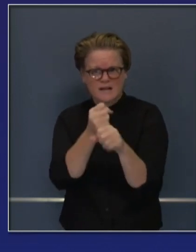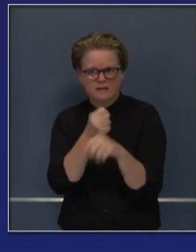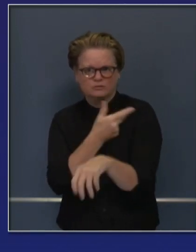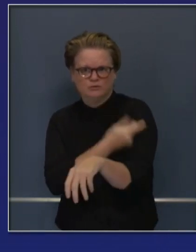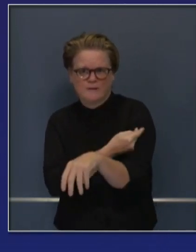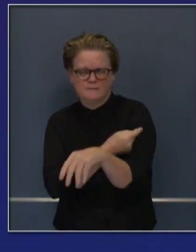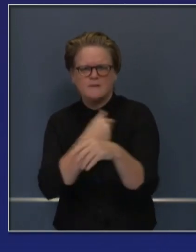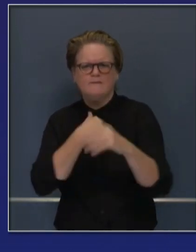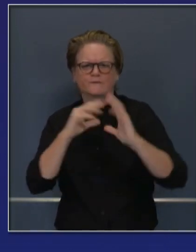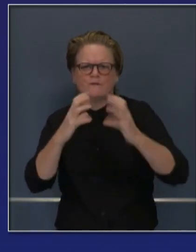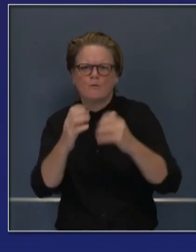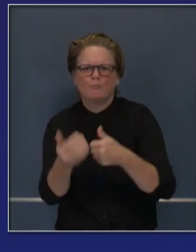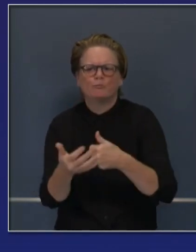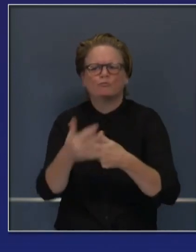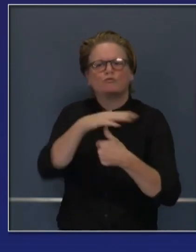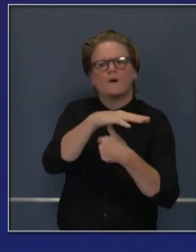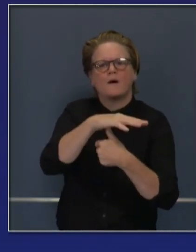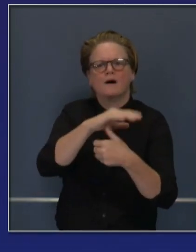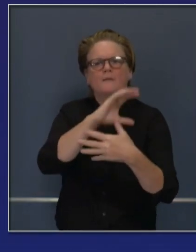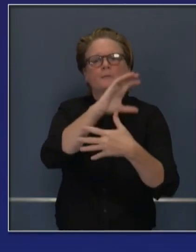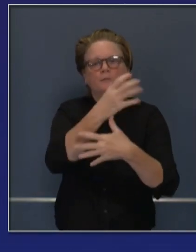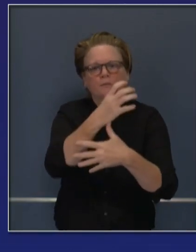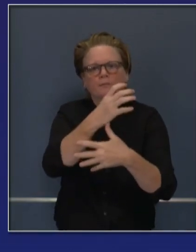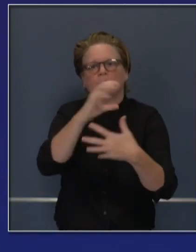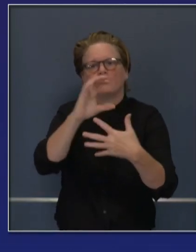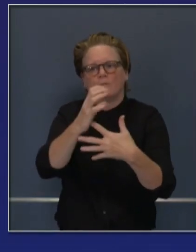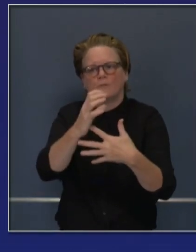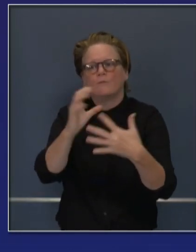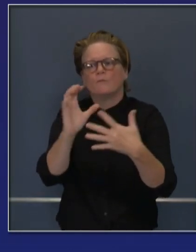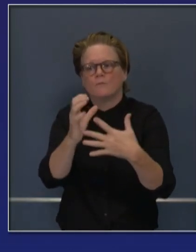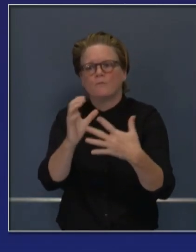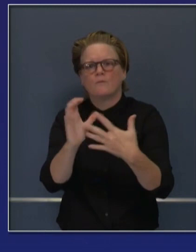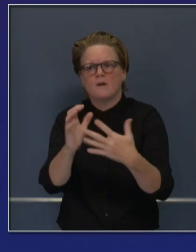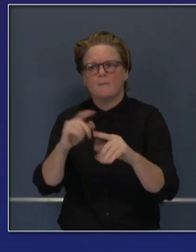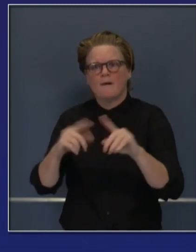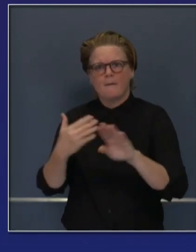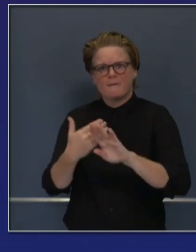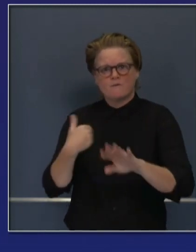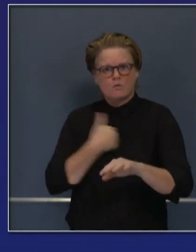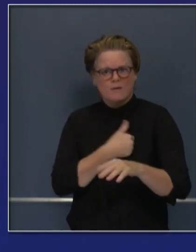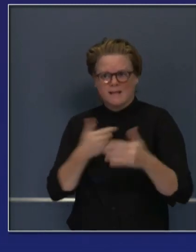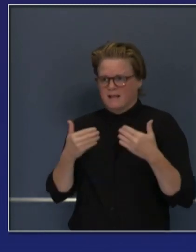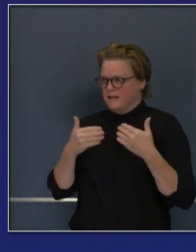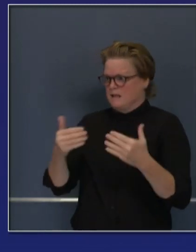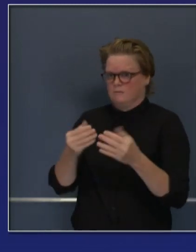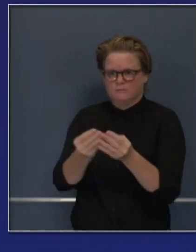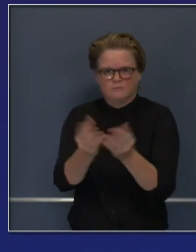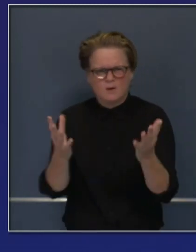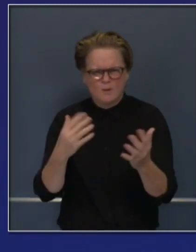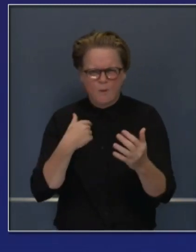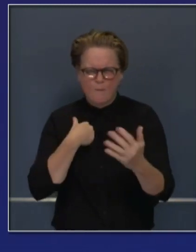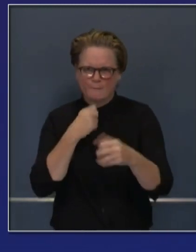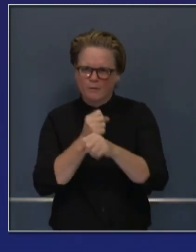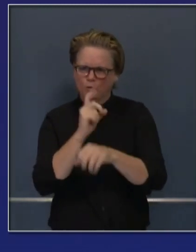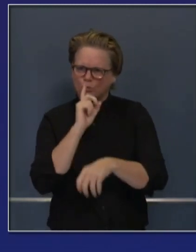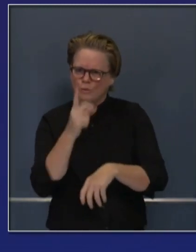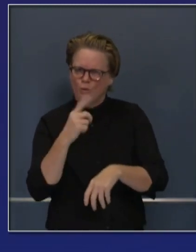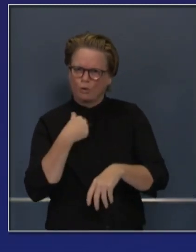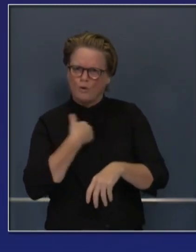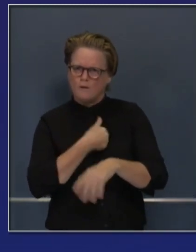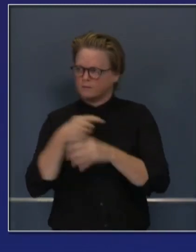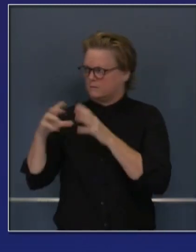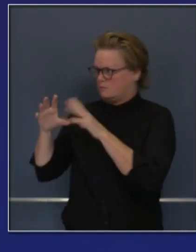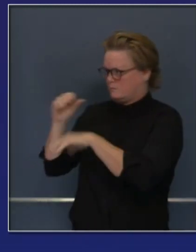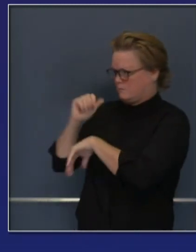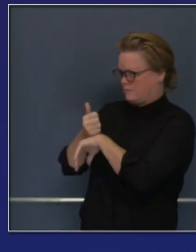and distribution of this vaccine, and to make sure that it is safe. And we put together experts on committees, a safety committee. In fact, the